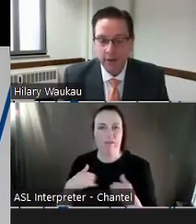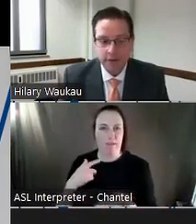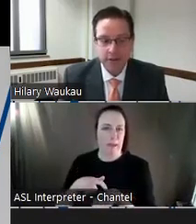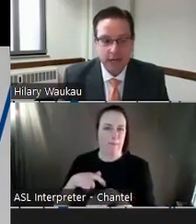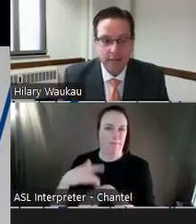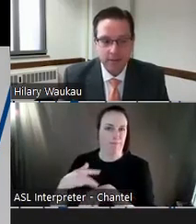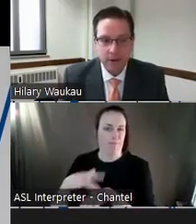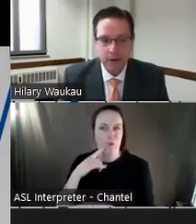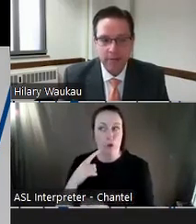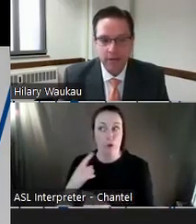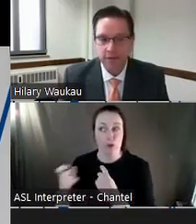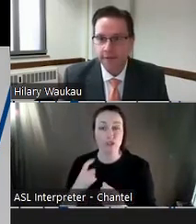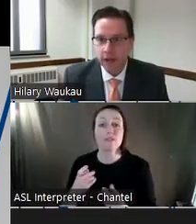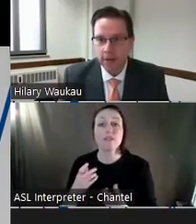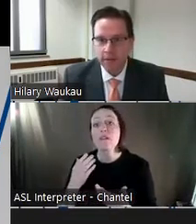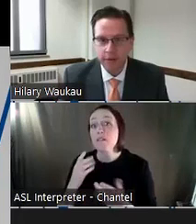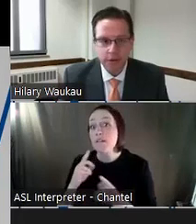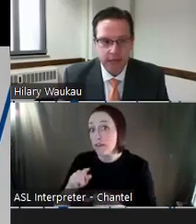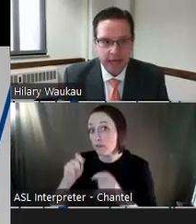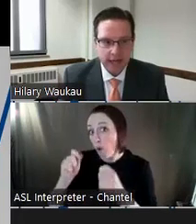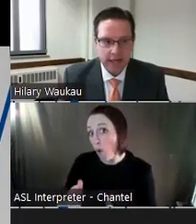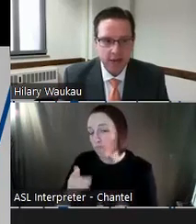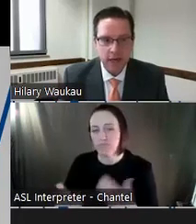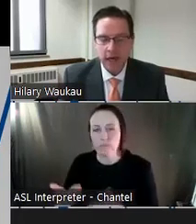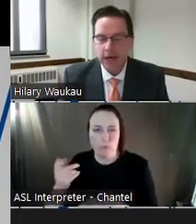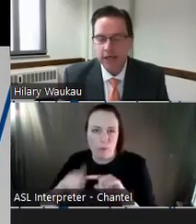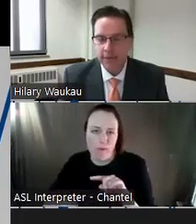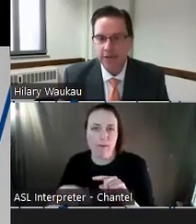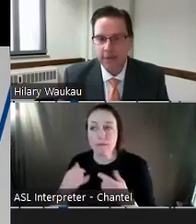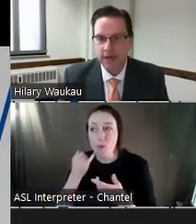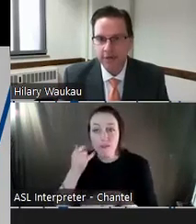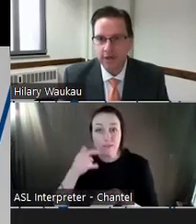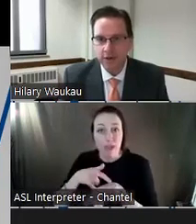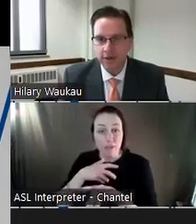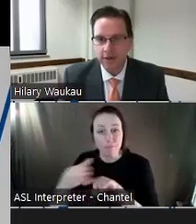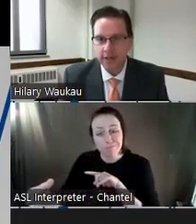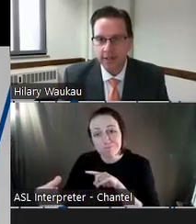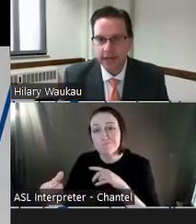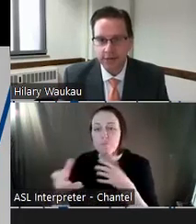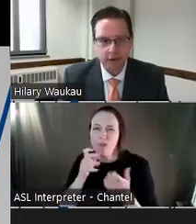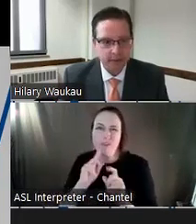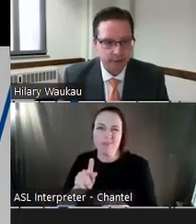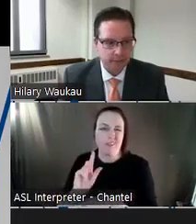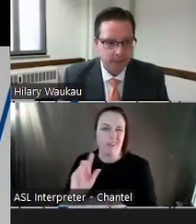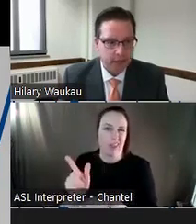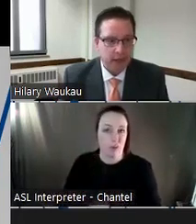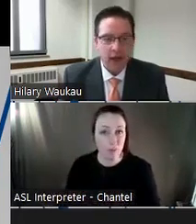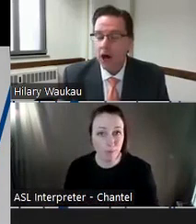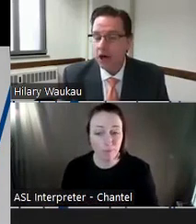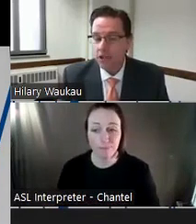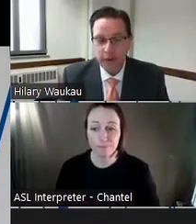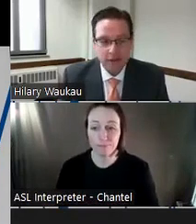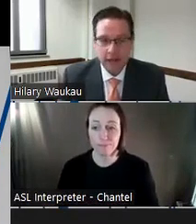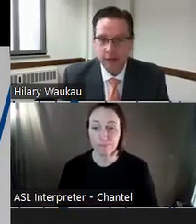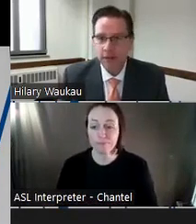all of your questions today, but we will be sure to follow up with those who we can't get to make sure that we can address your questions as we are able to.